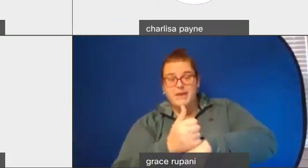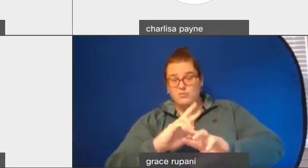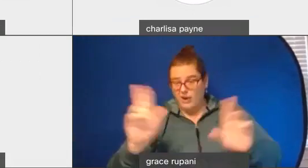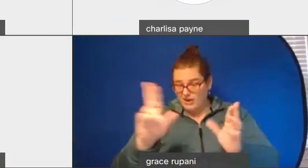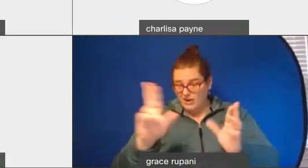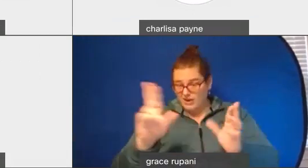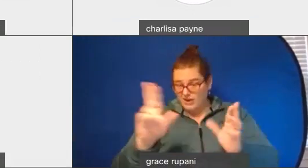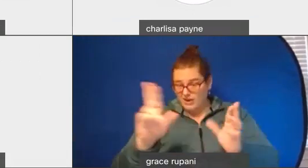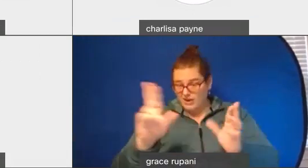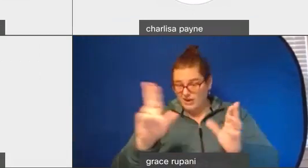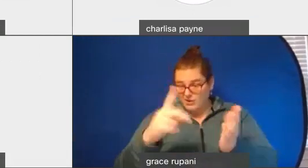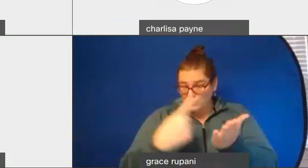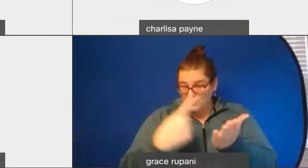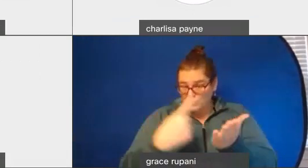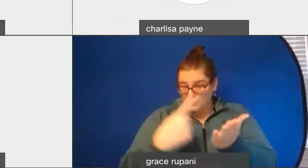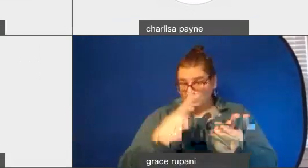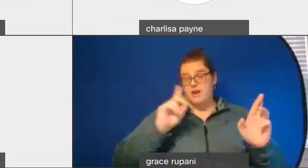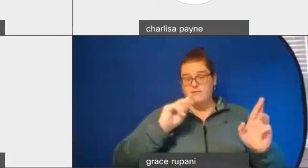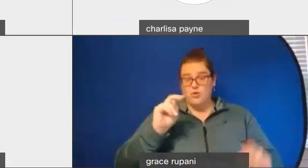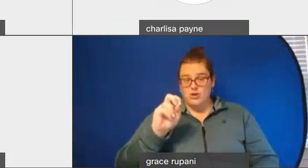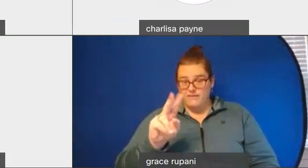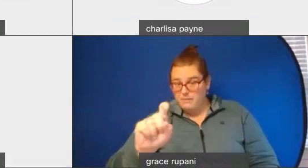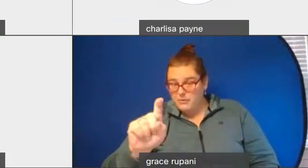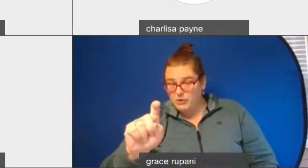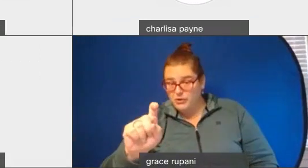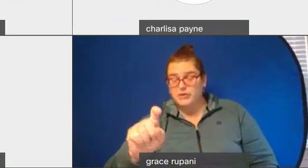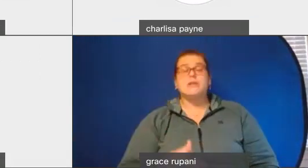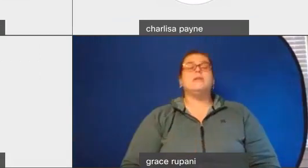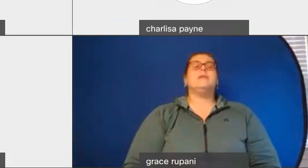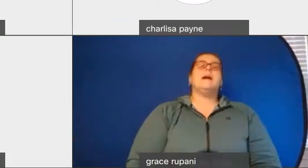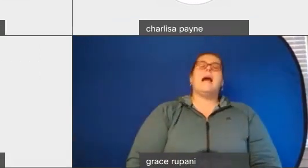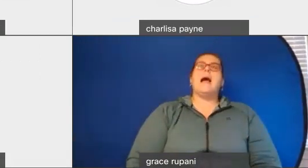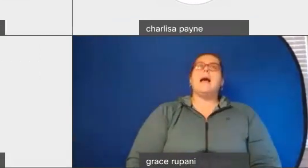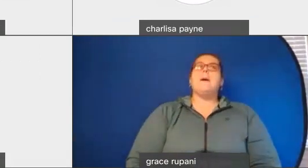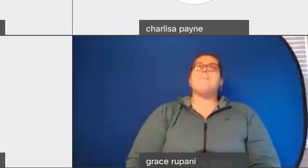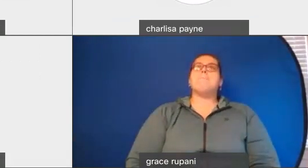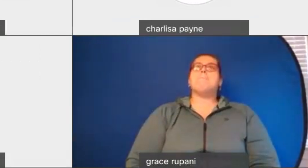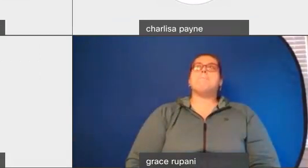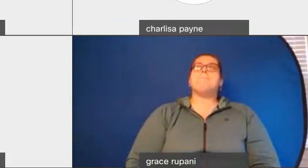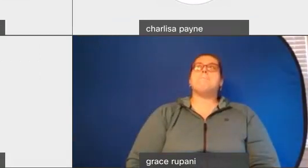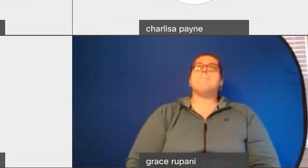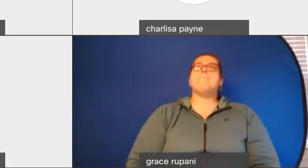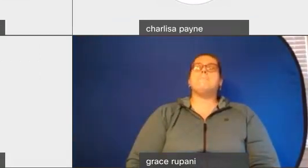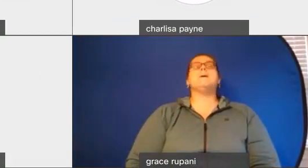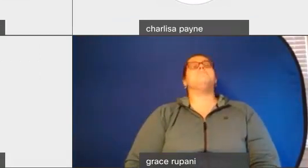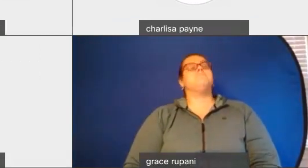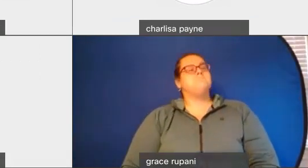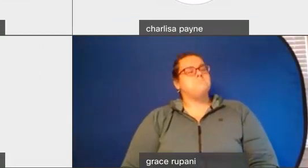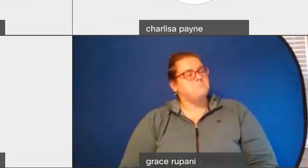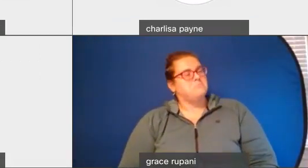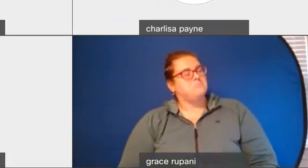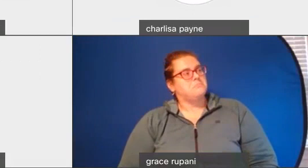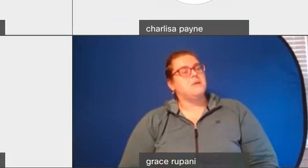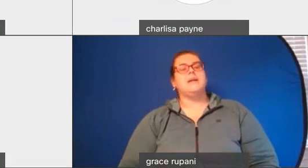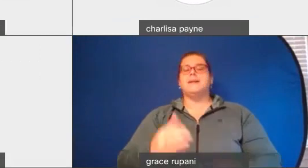November? And I don't know. What I will say generally is